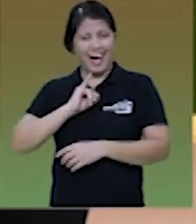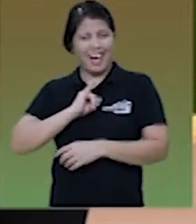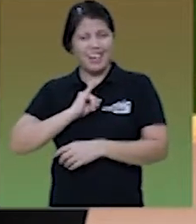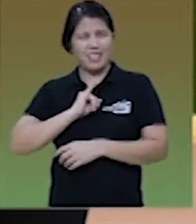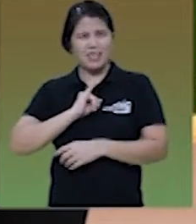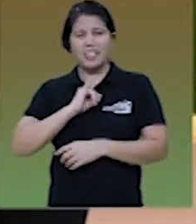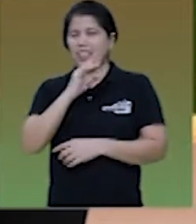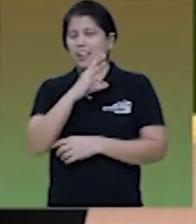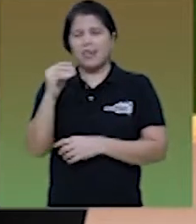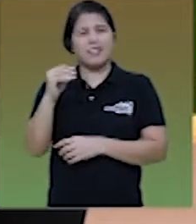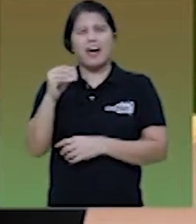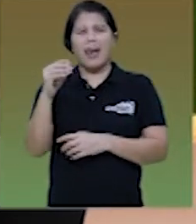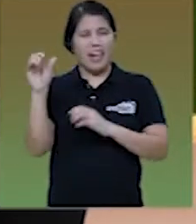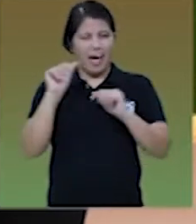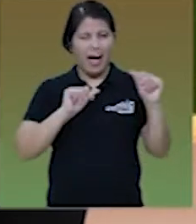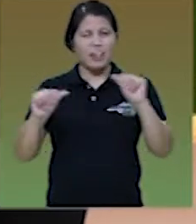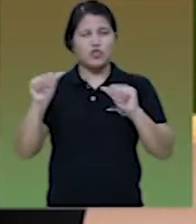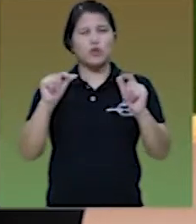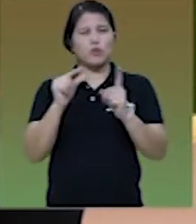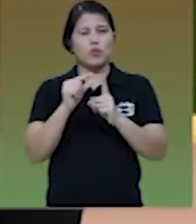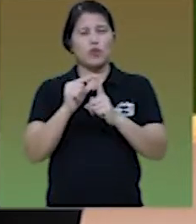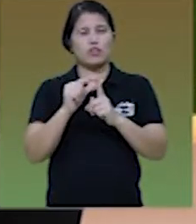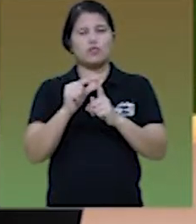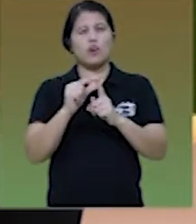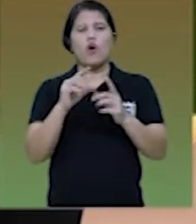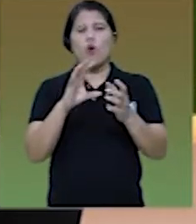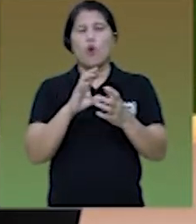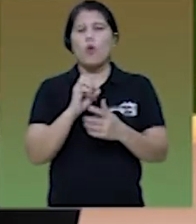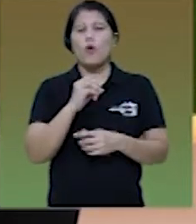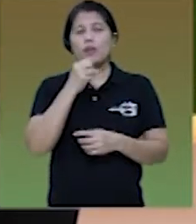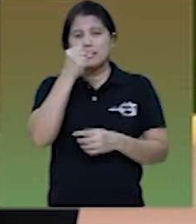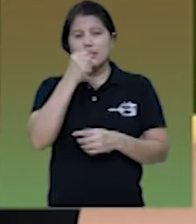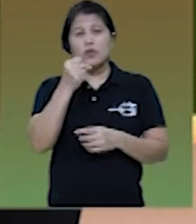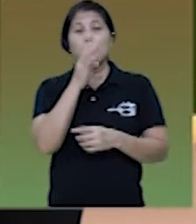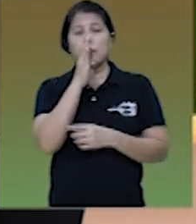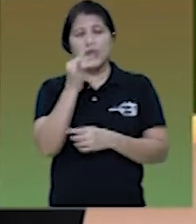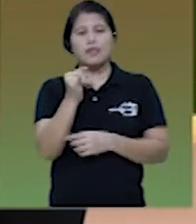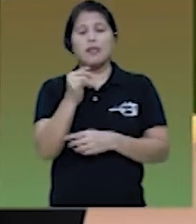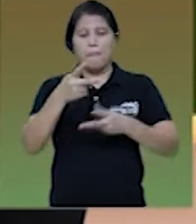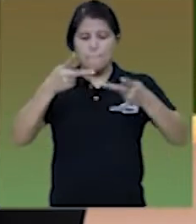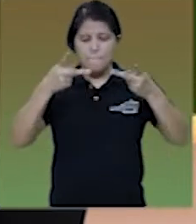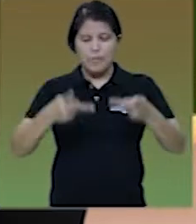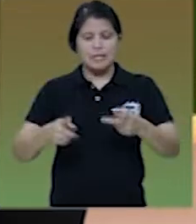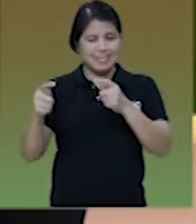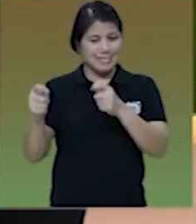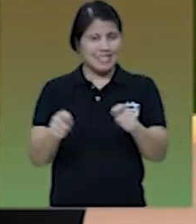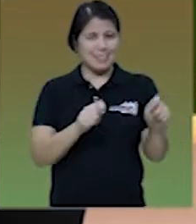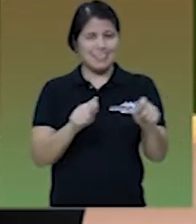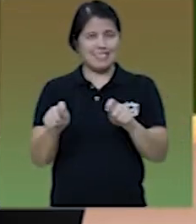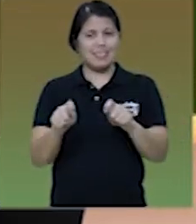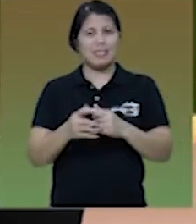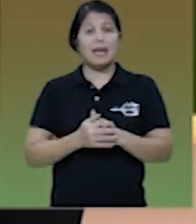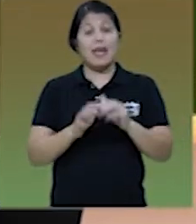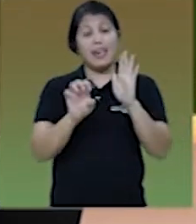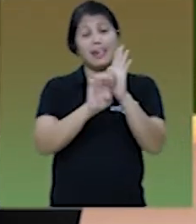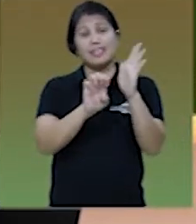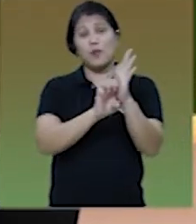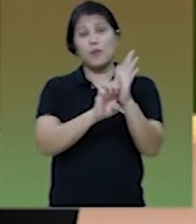the action word or the state of being is in the present tense.